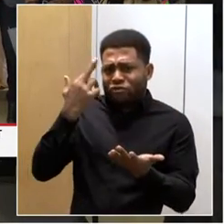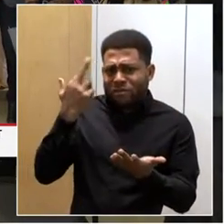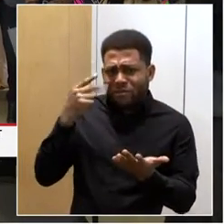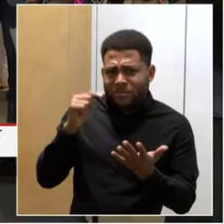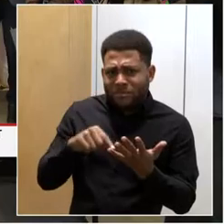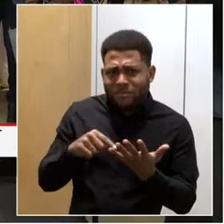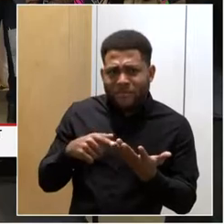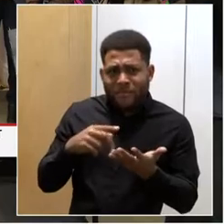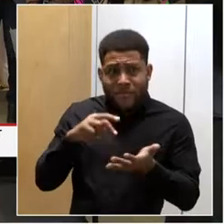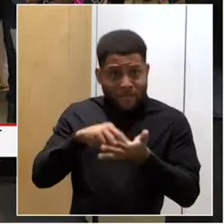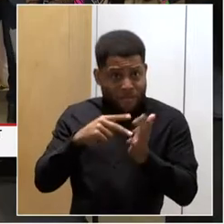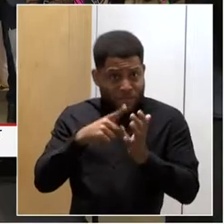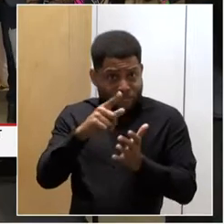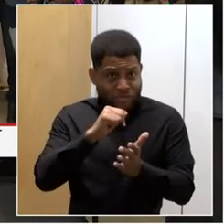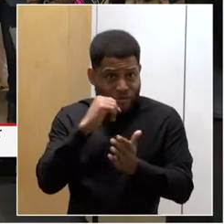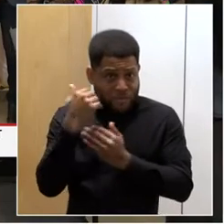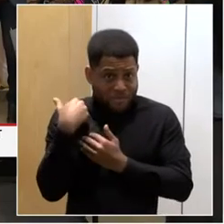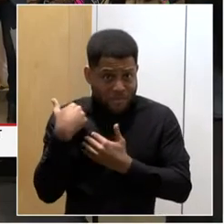budget?